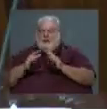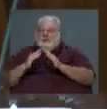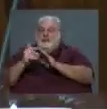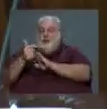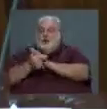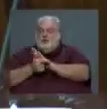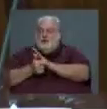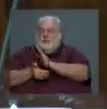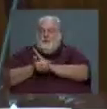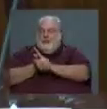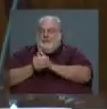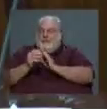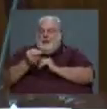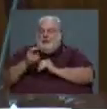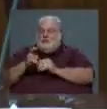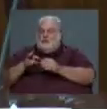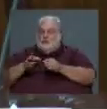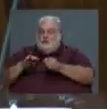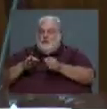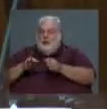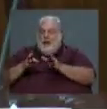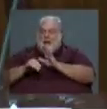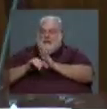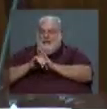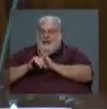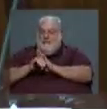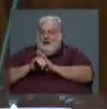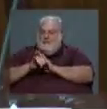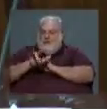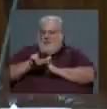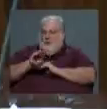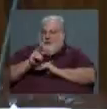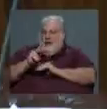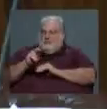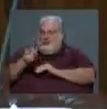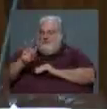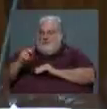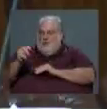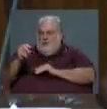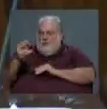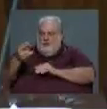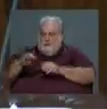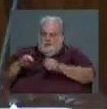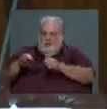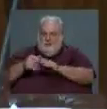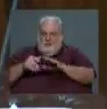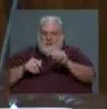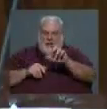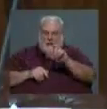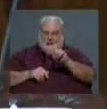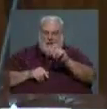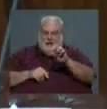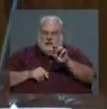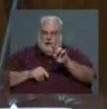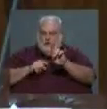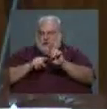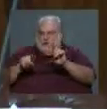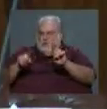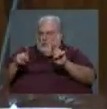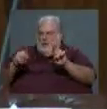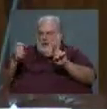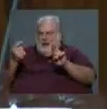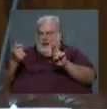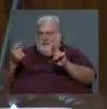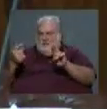to amend the master street plan to change the designation of three blocks of 4th Street south of Alexander Road from Alexander Road to Highway 111